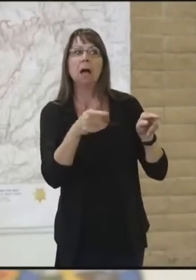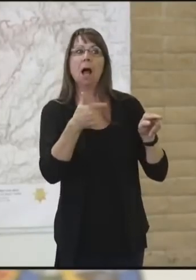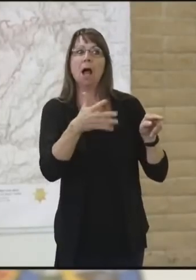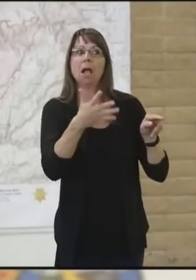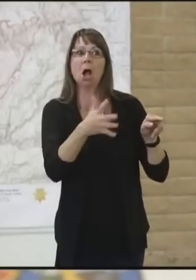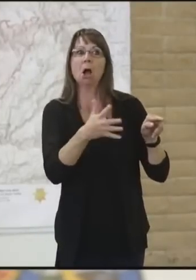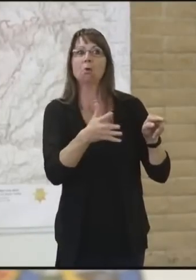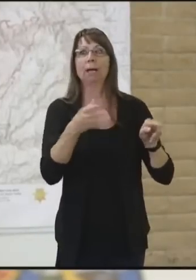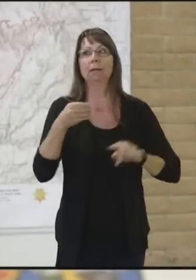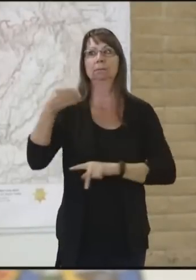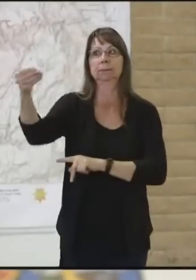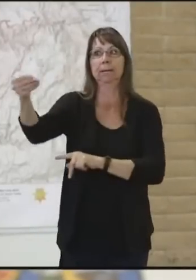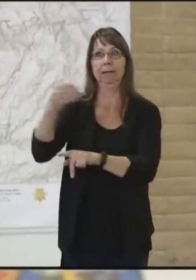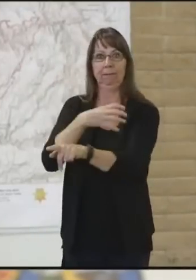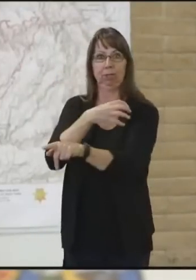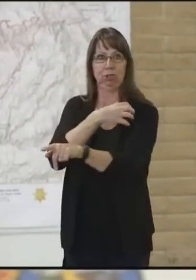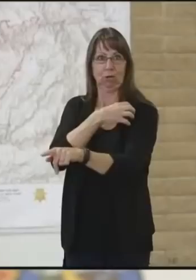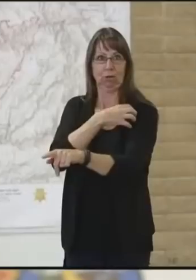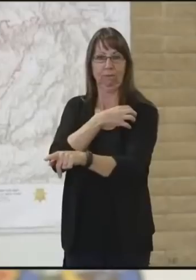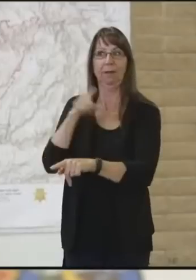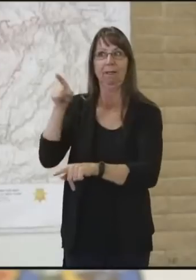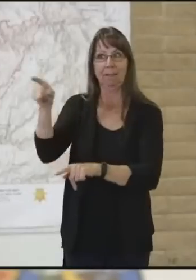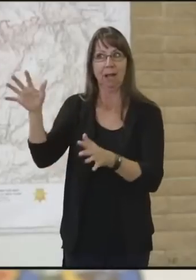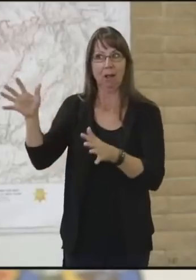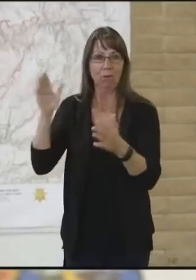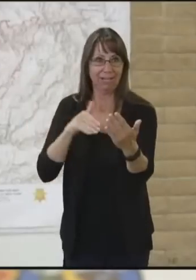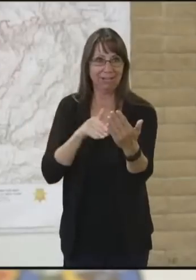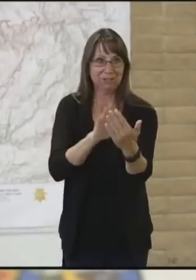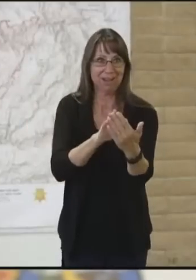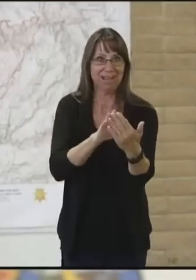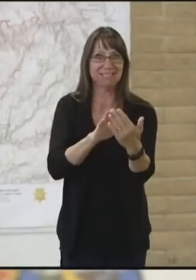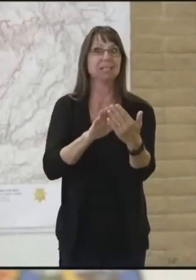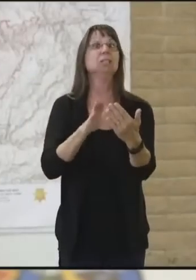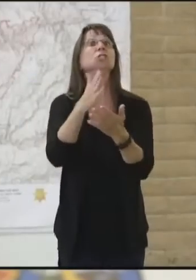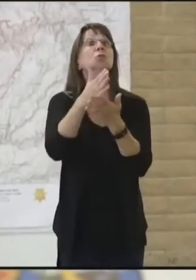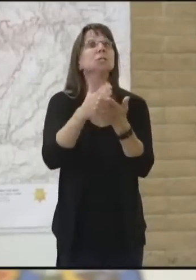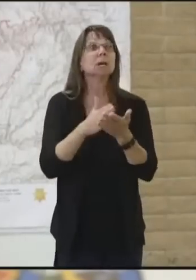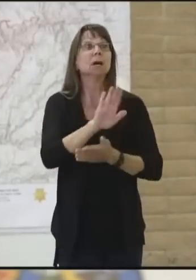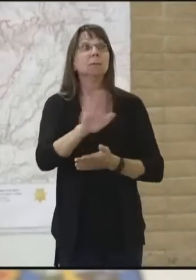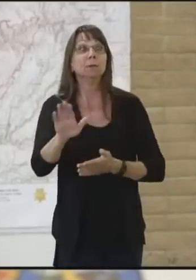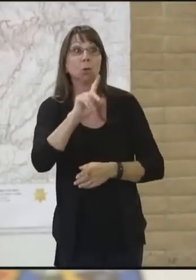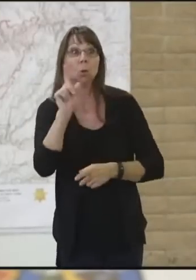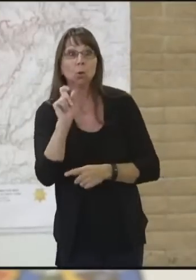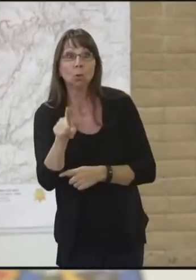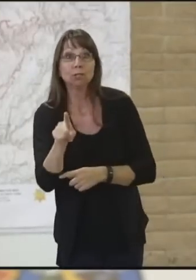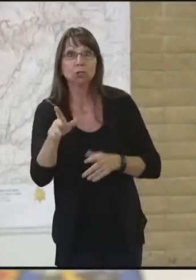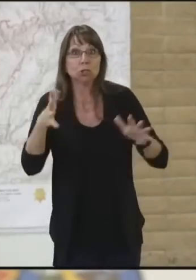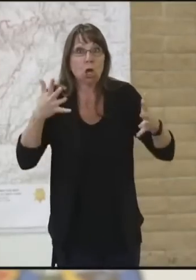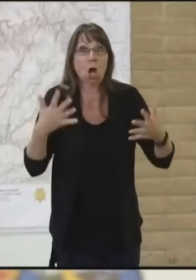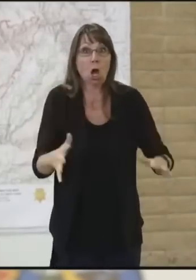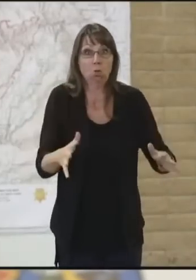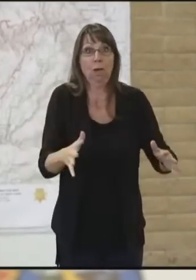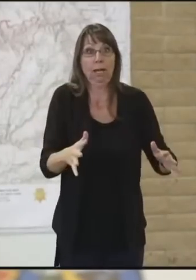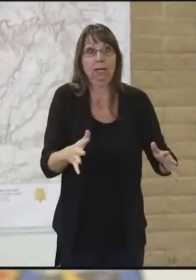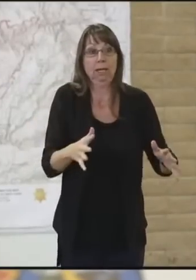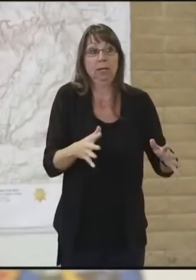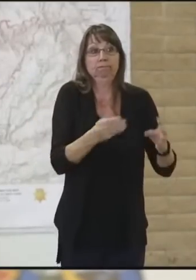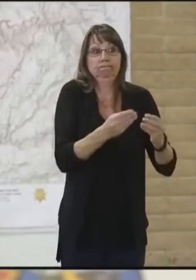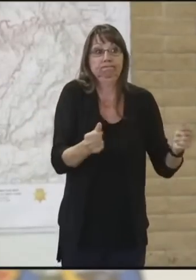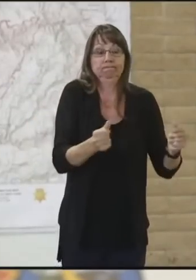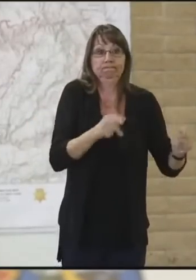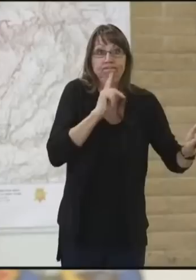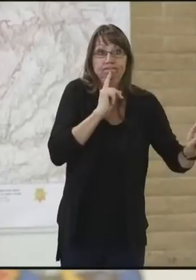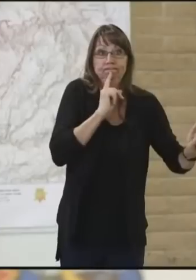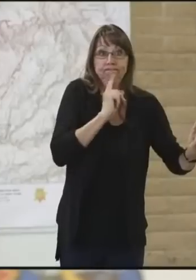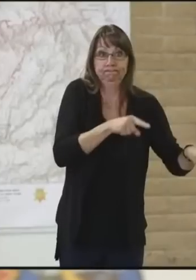sheriff's department so they could address it when they came up here. So some of those questions might not be in the form of a question right now, but I gave it